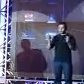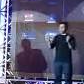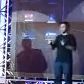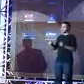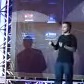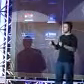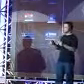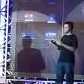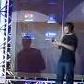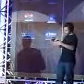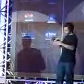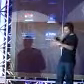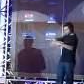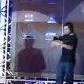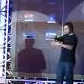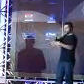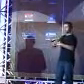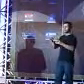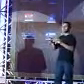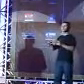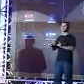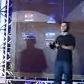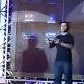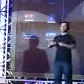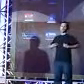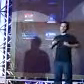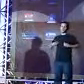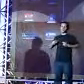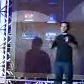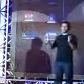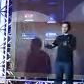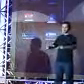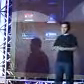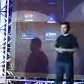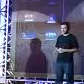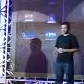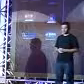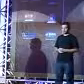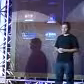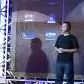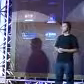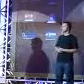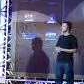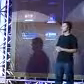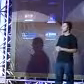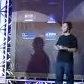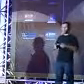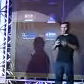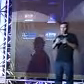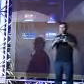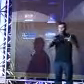And that brings me to the questions about professional education.